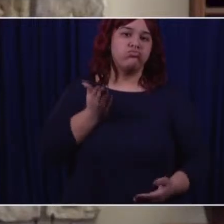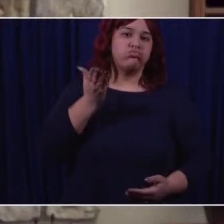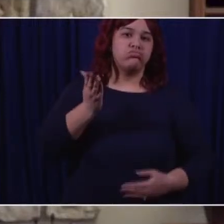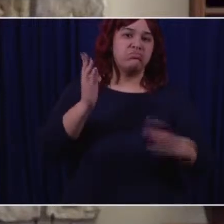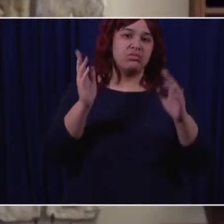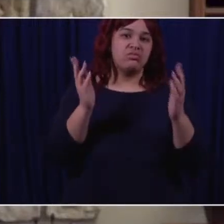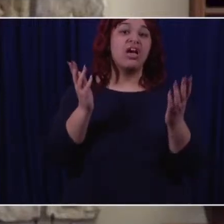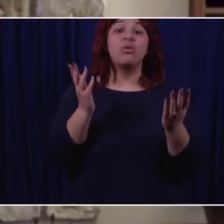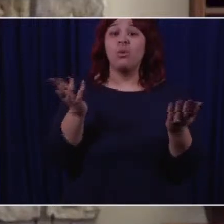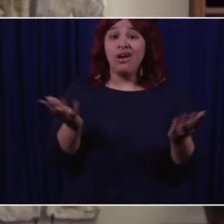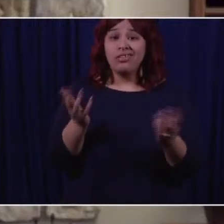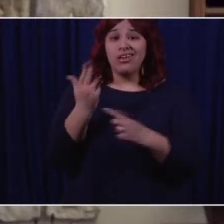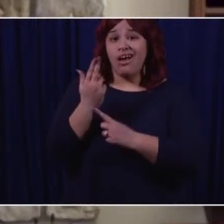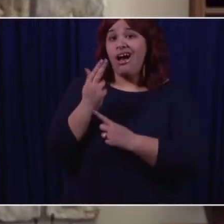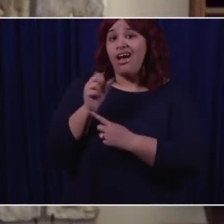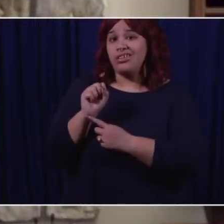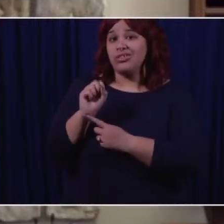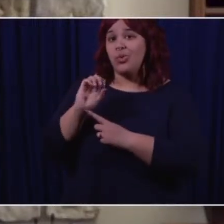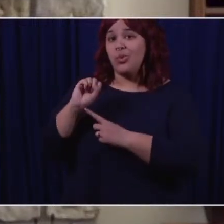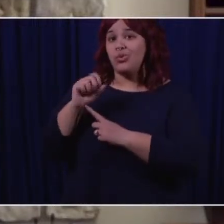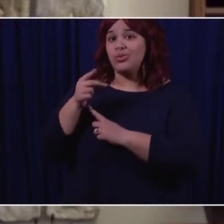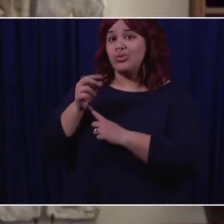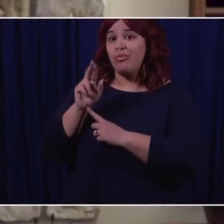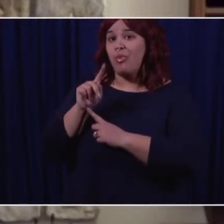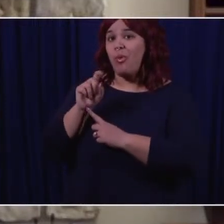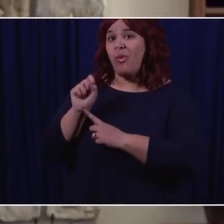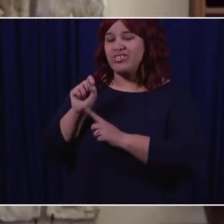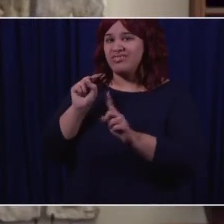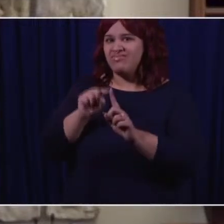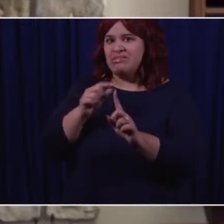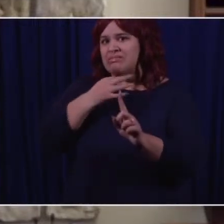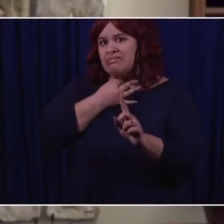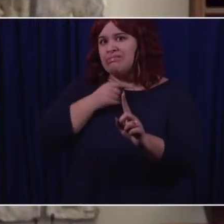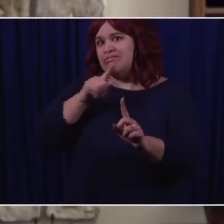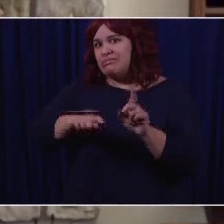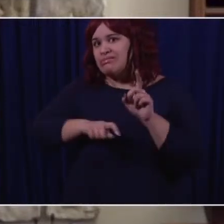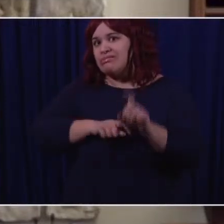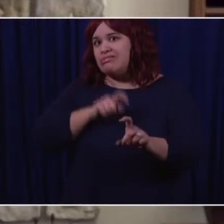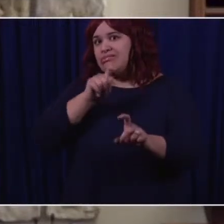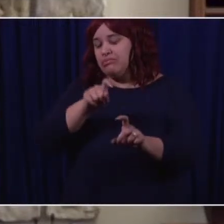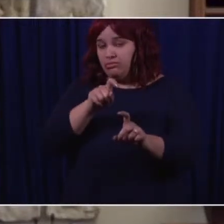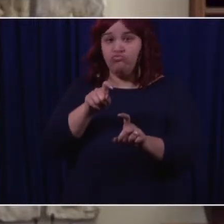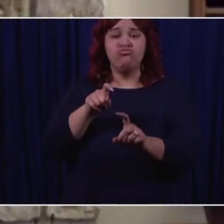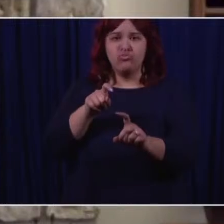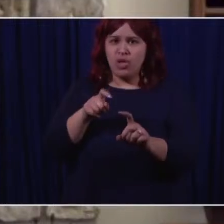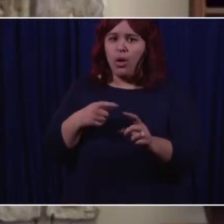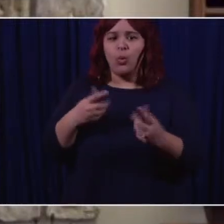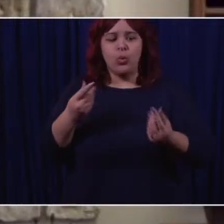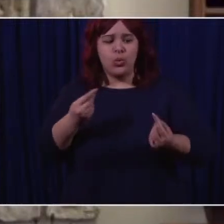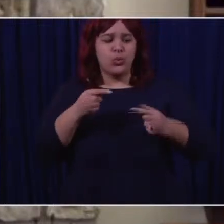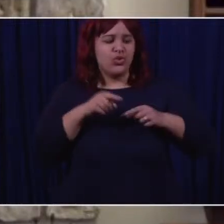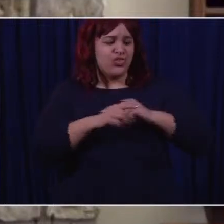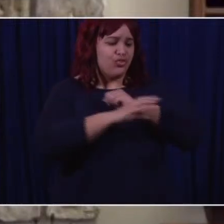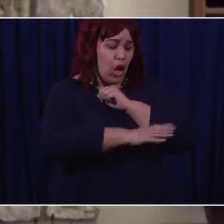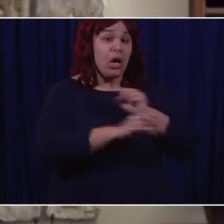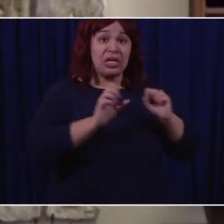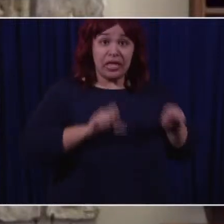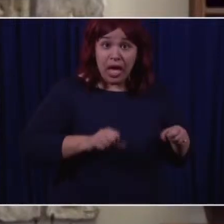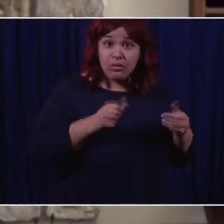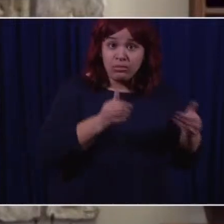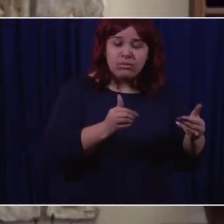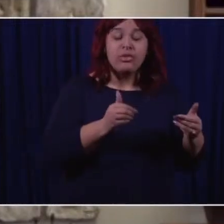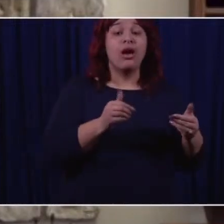school sports throughout the fall. But of course, sports aren't the only extracurricular activities that students are engaged